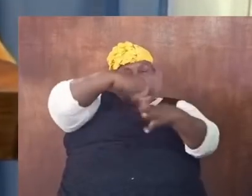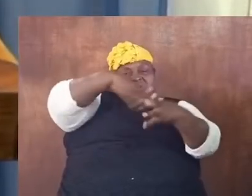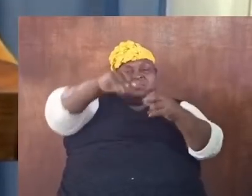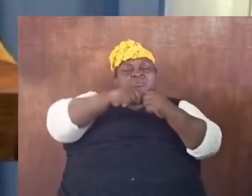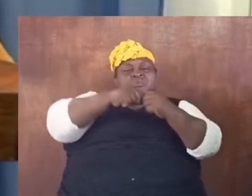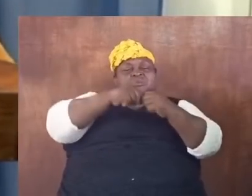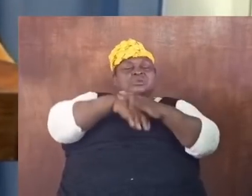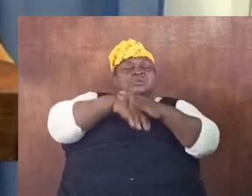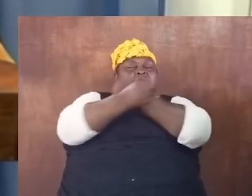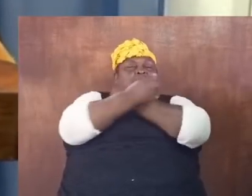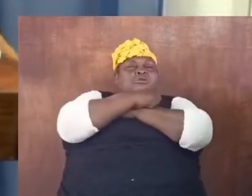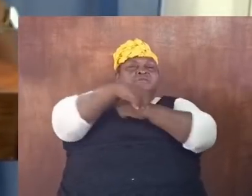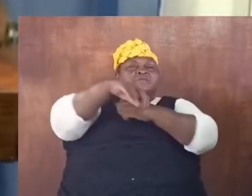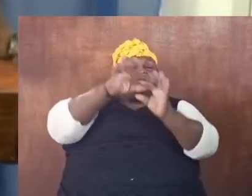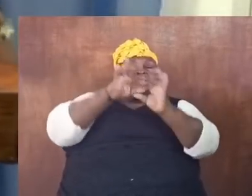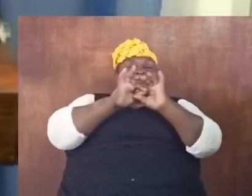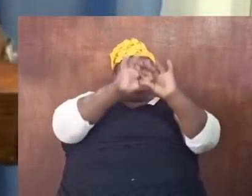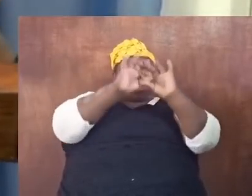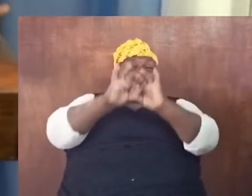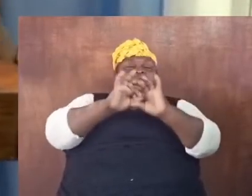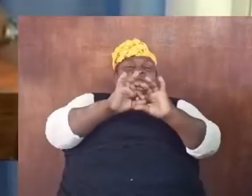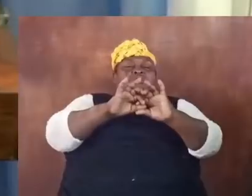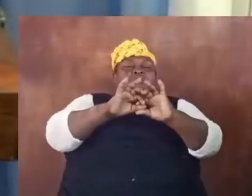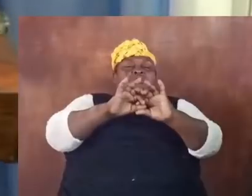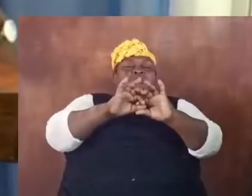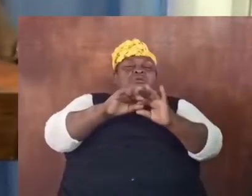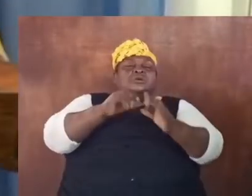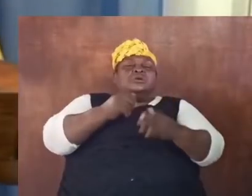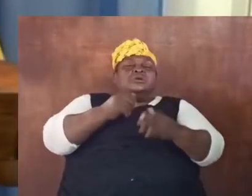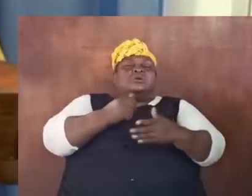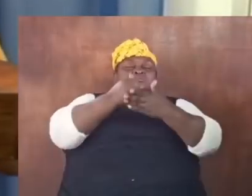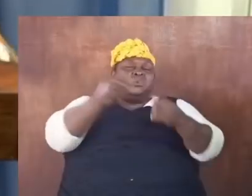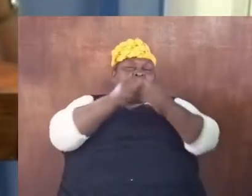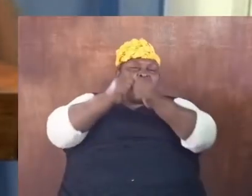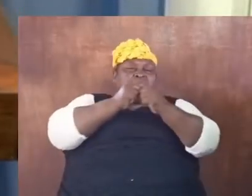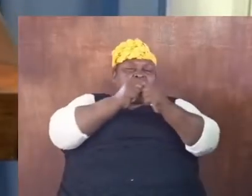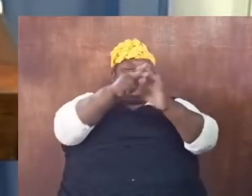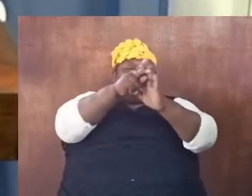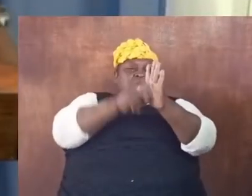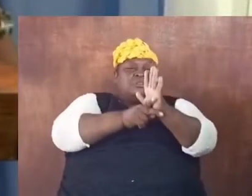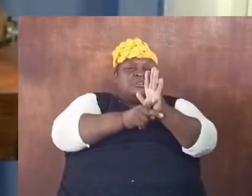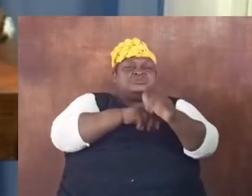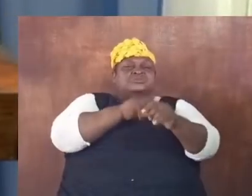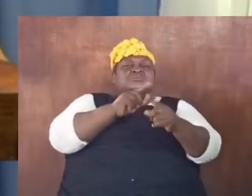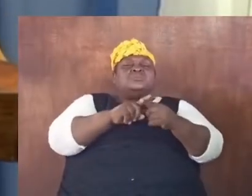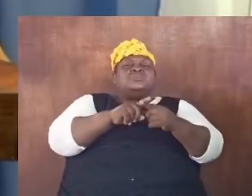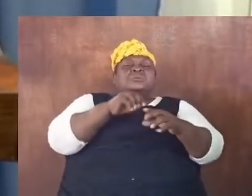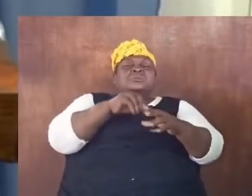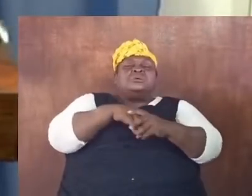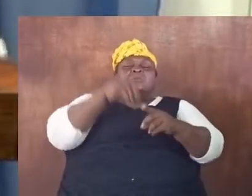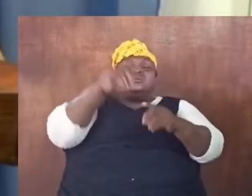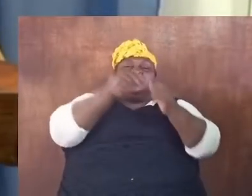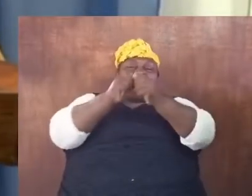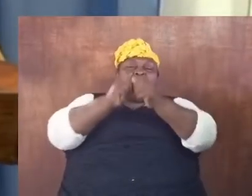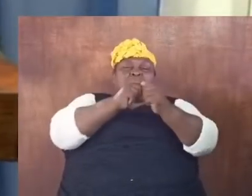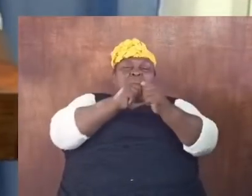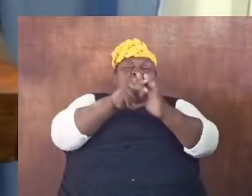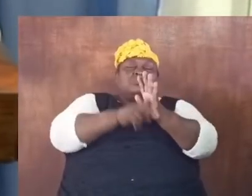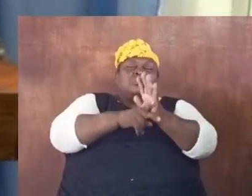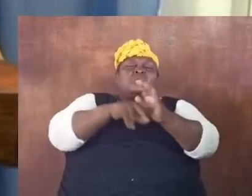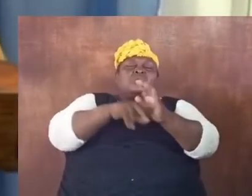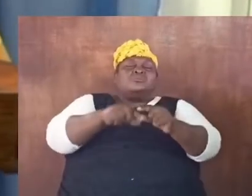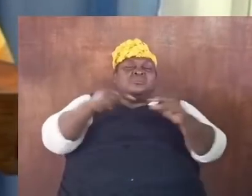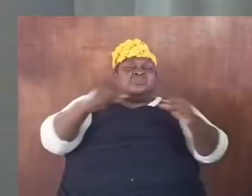unity. Mighty God, help us to continue to be on one accord. Because when we be in one accord, Lord, great things